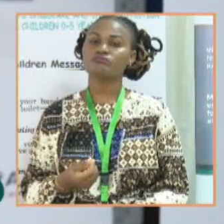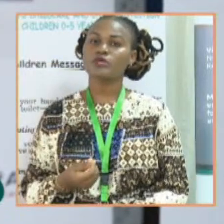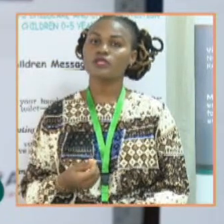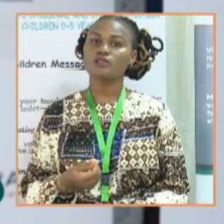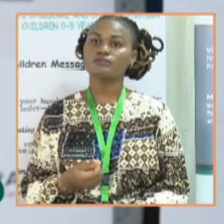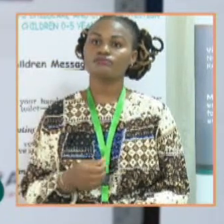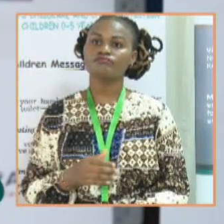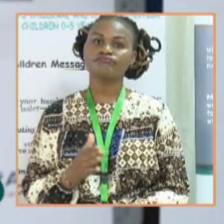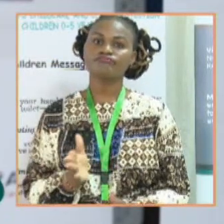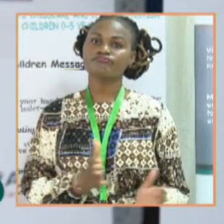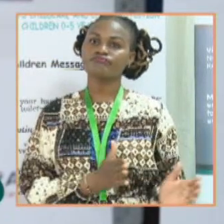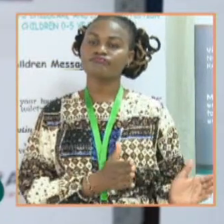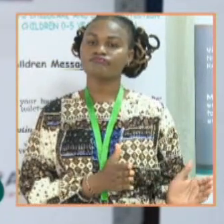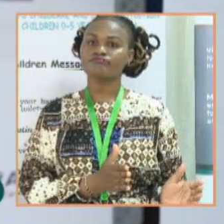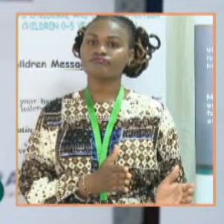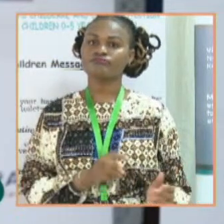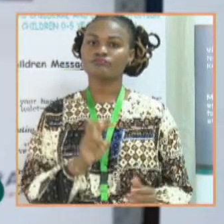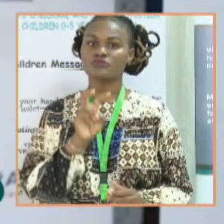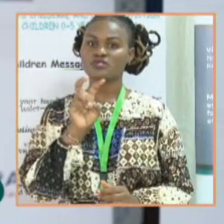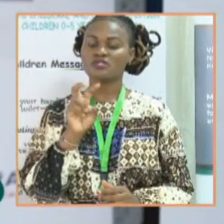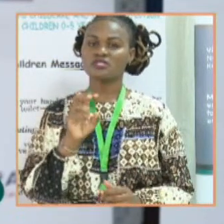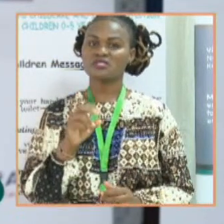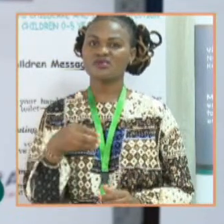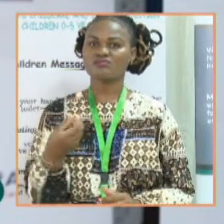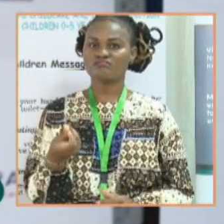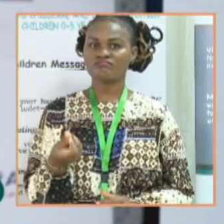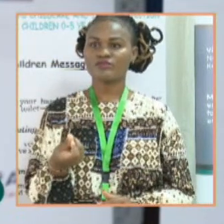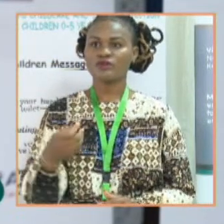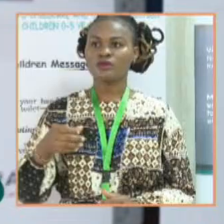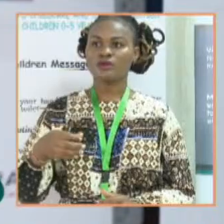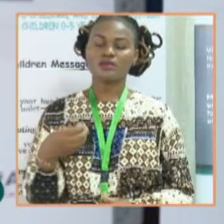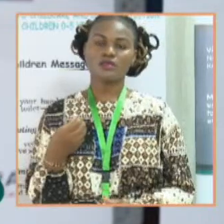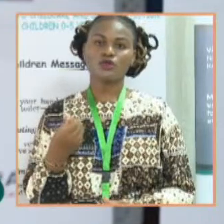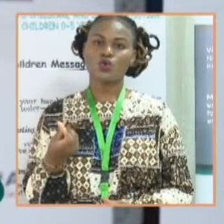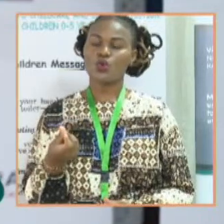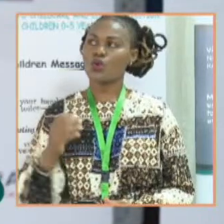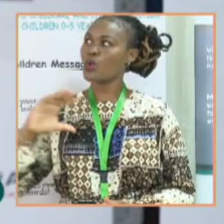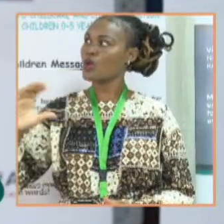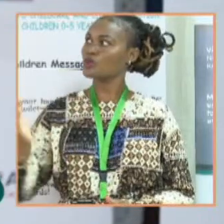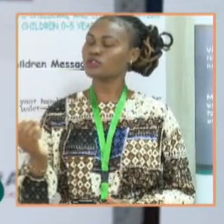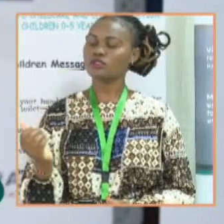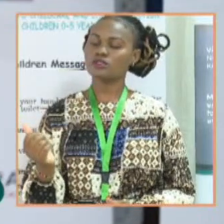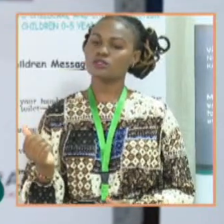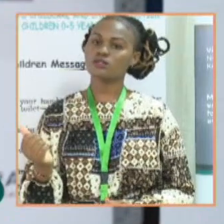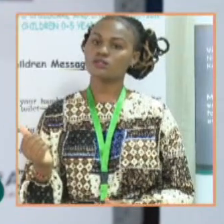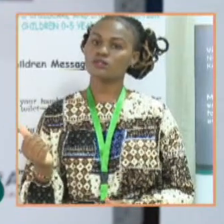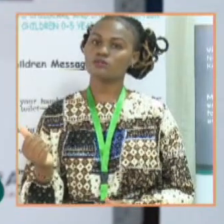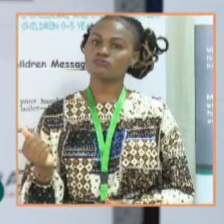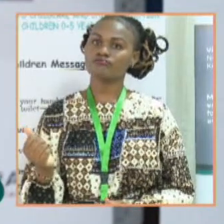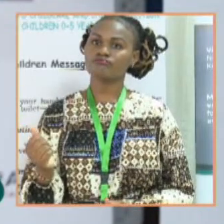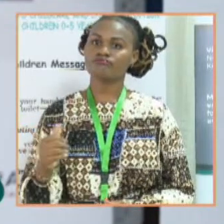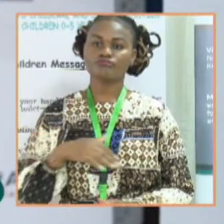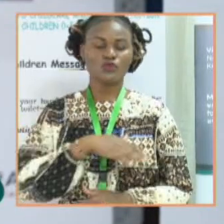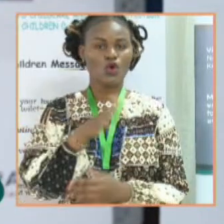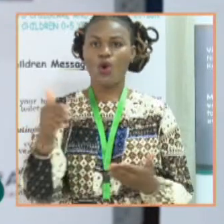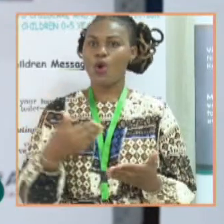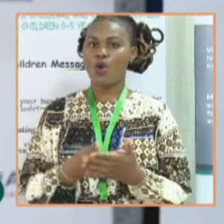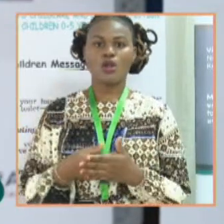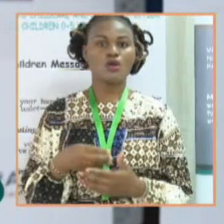saw a few counties expending all the money, but largely not all of it was being